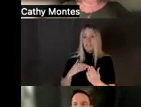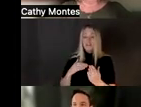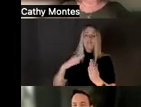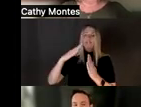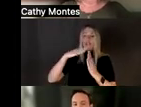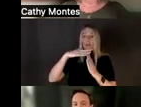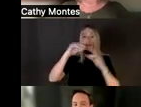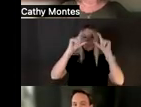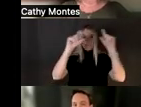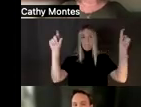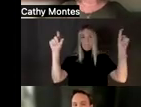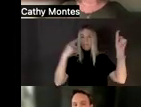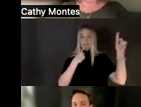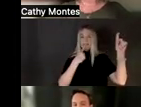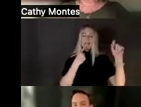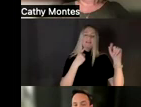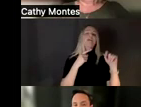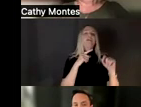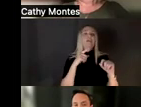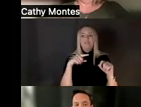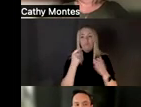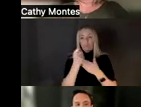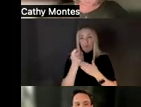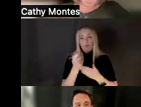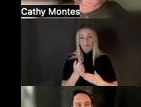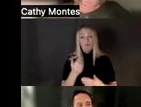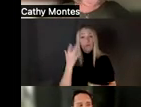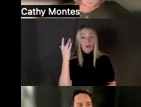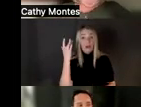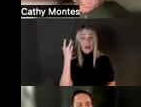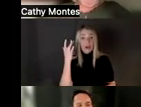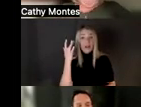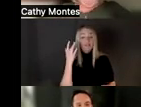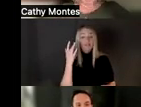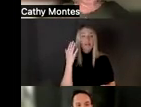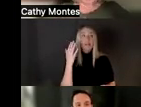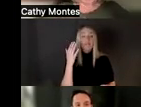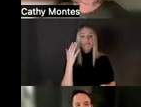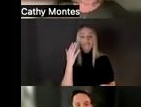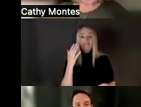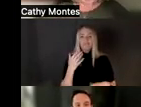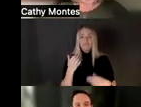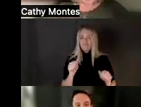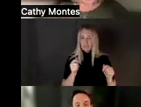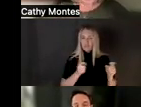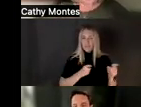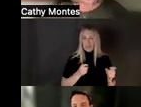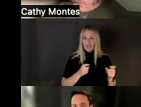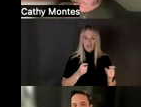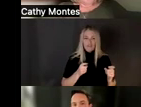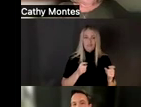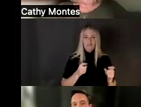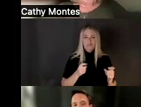that those have been removed to get a handle on